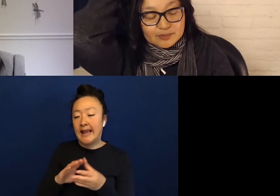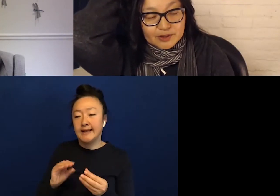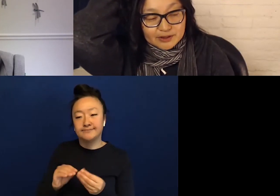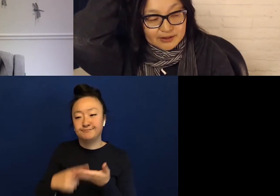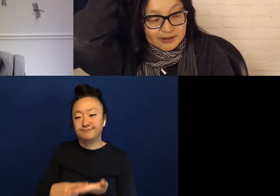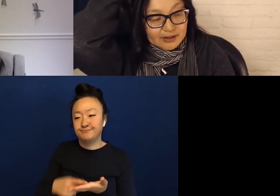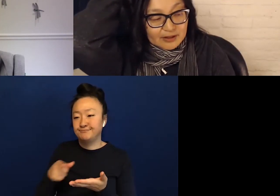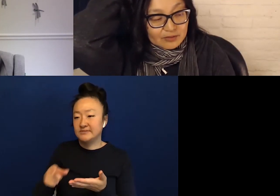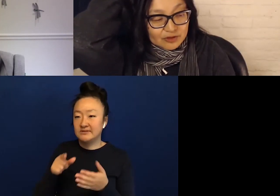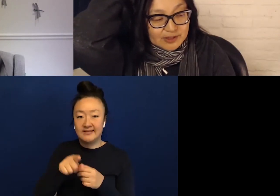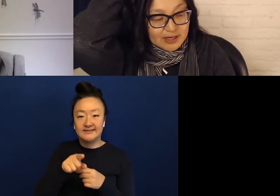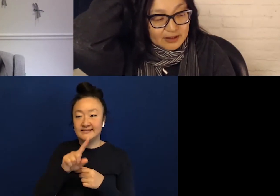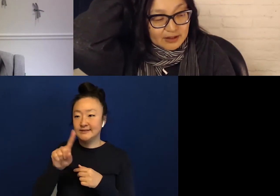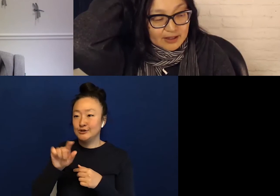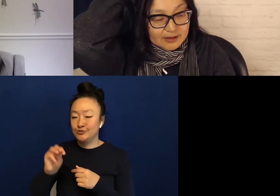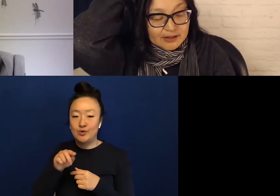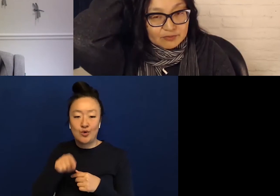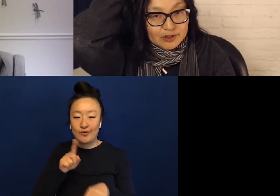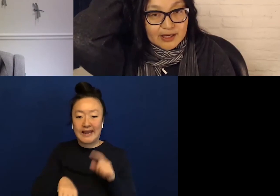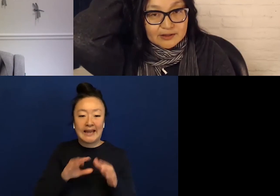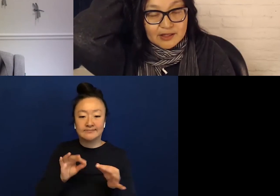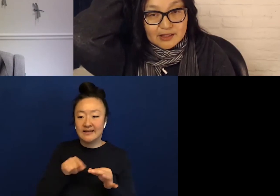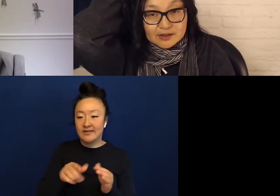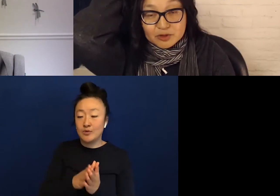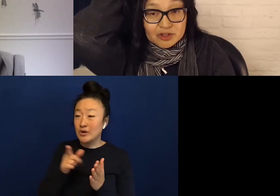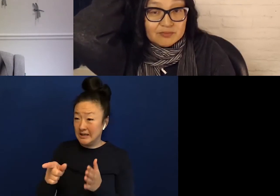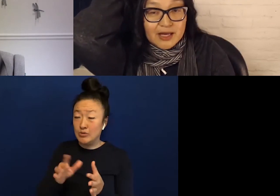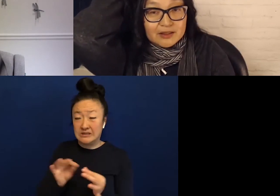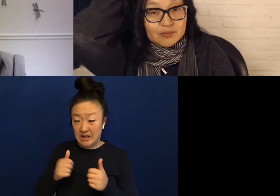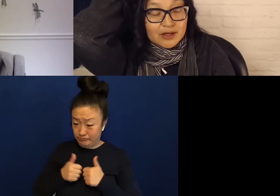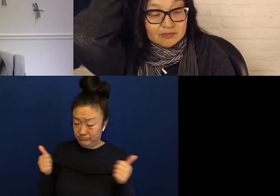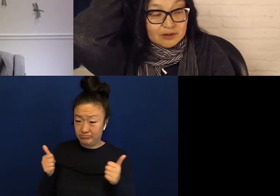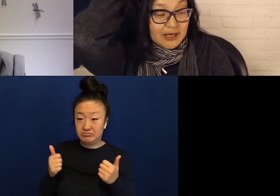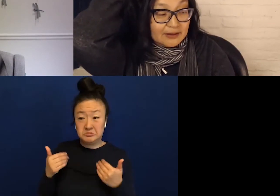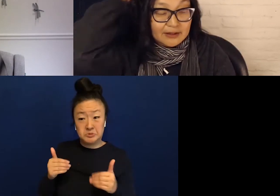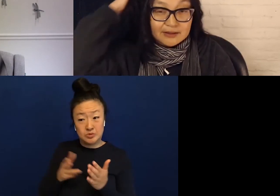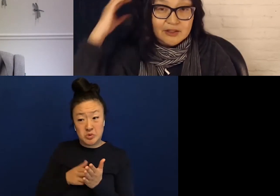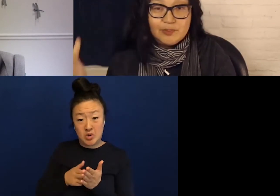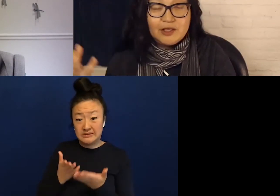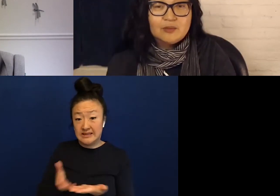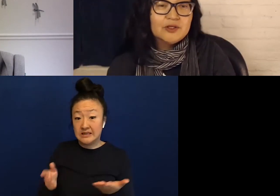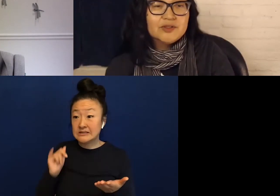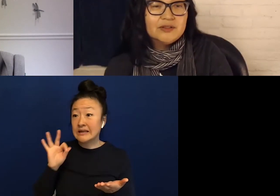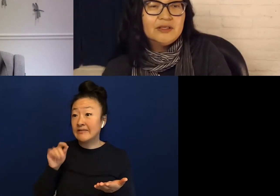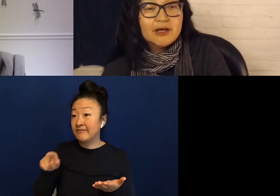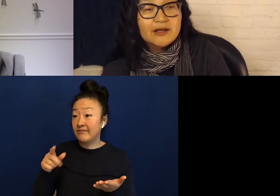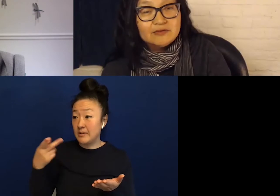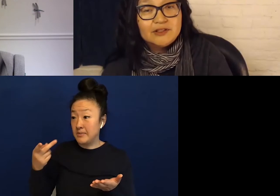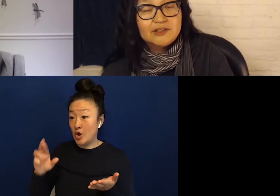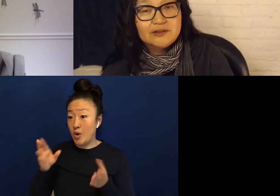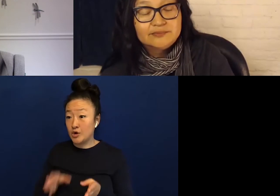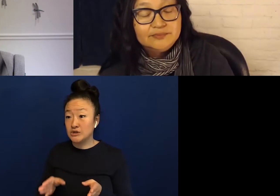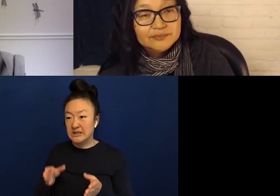discuss in the book, which was that he had said some very candid things, which had he really had like, a PR person, he might